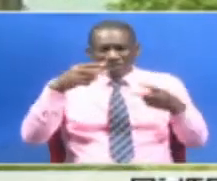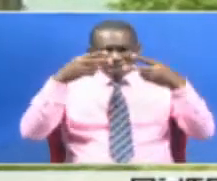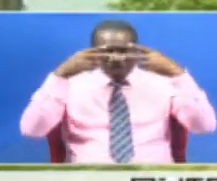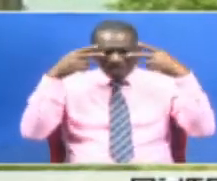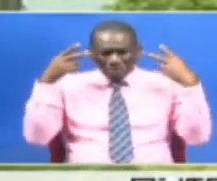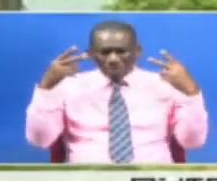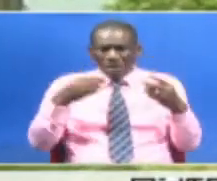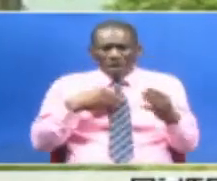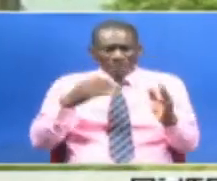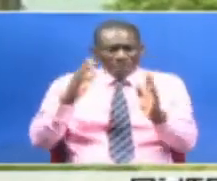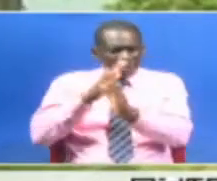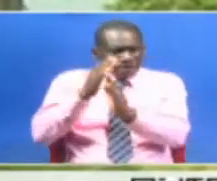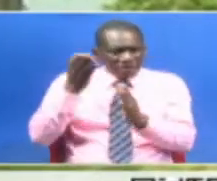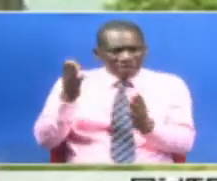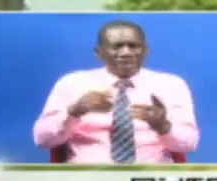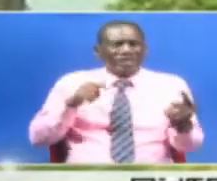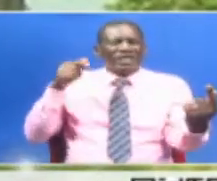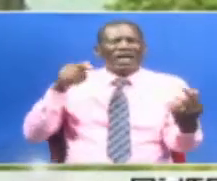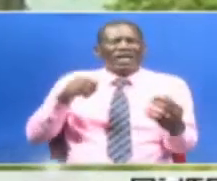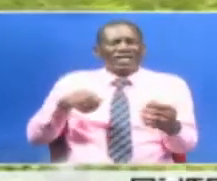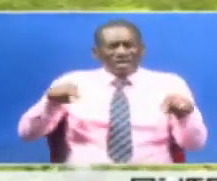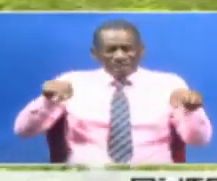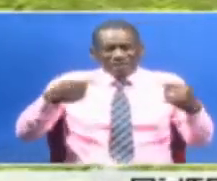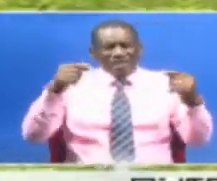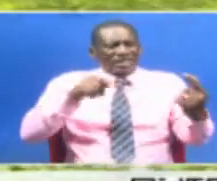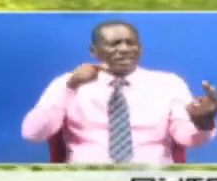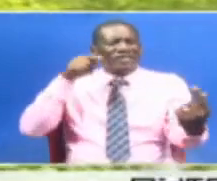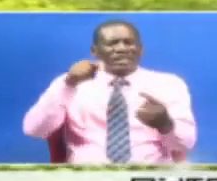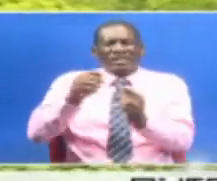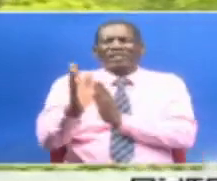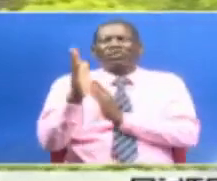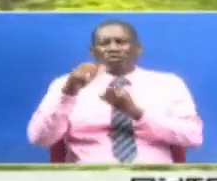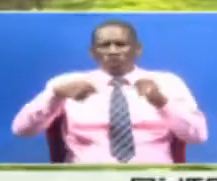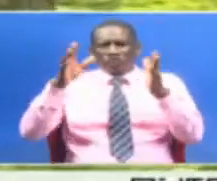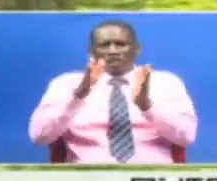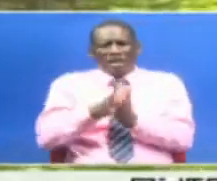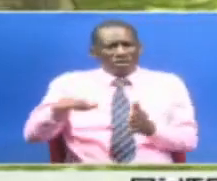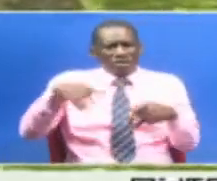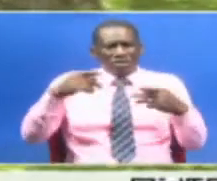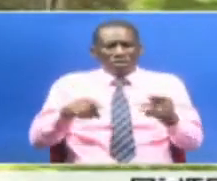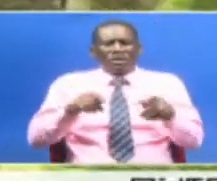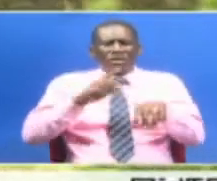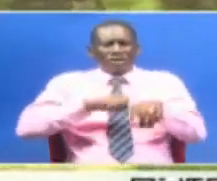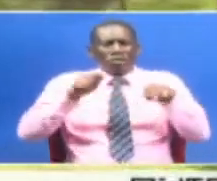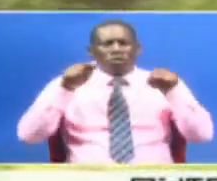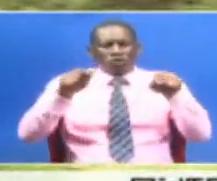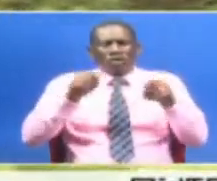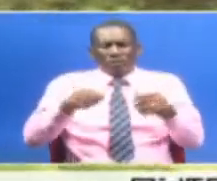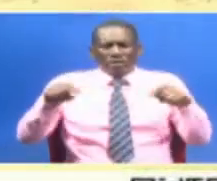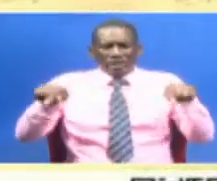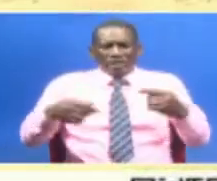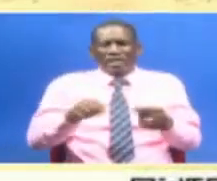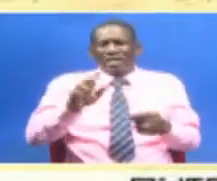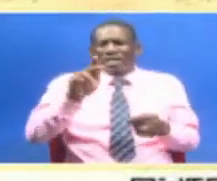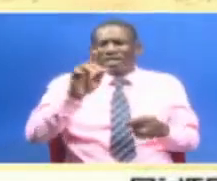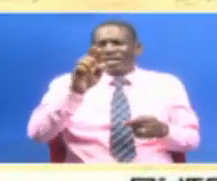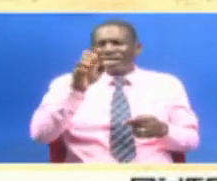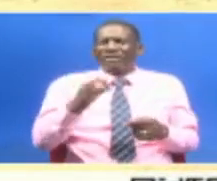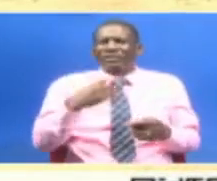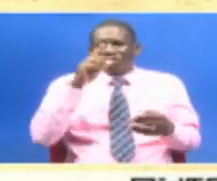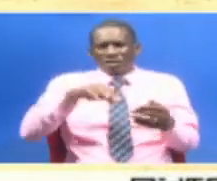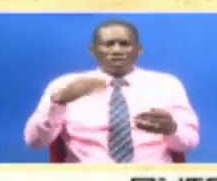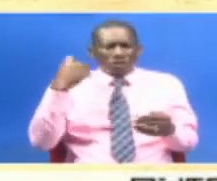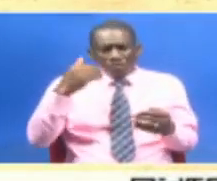a rampage, targeting security forces as well as the locals. While condemning the attack, KDF says the criminals are part of the